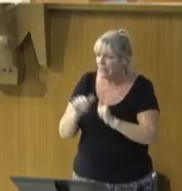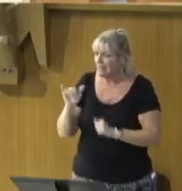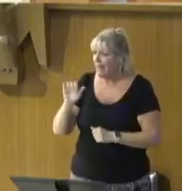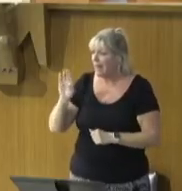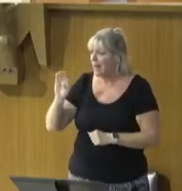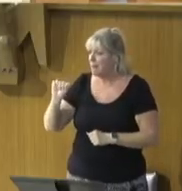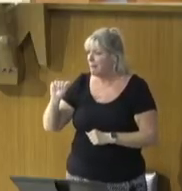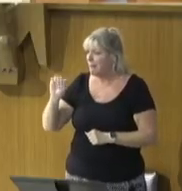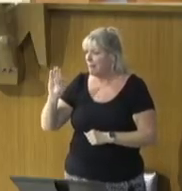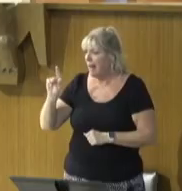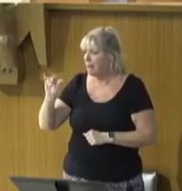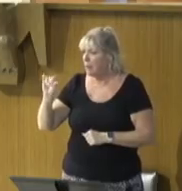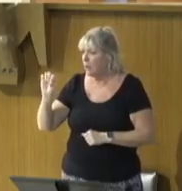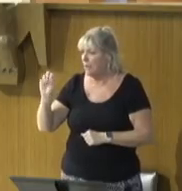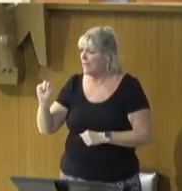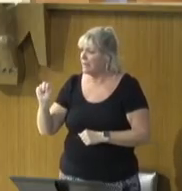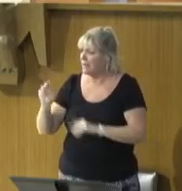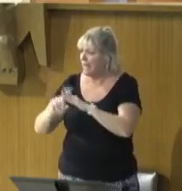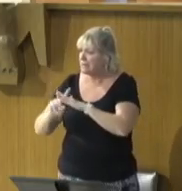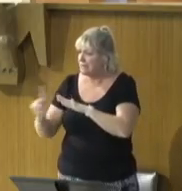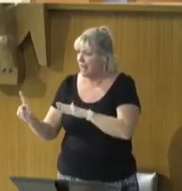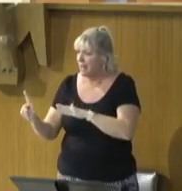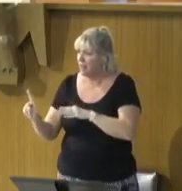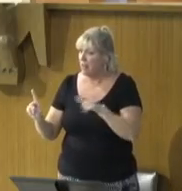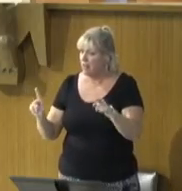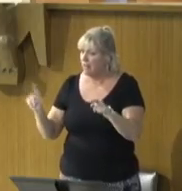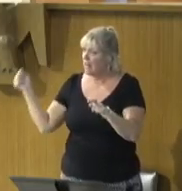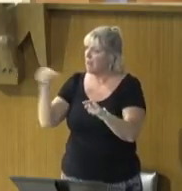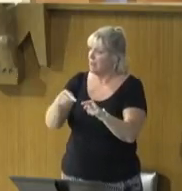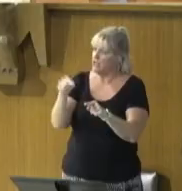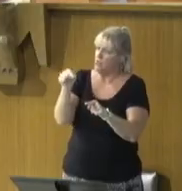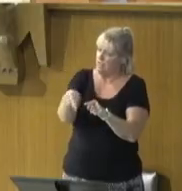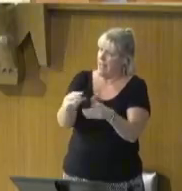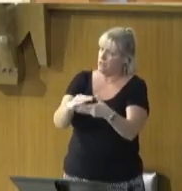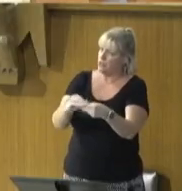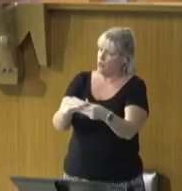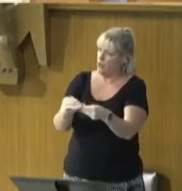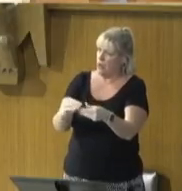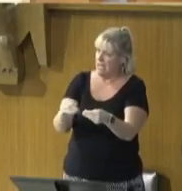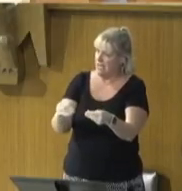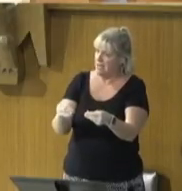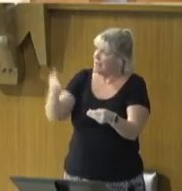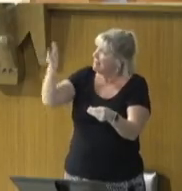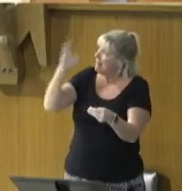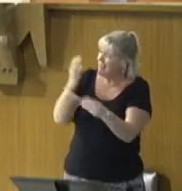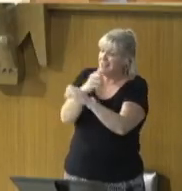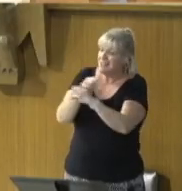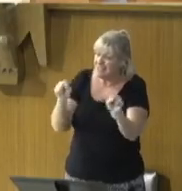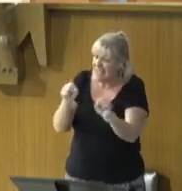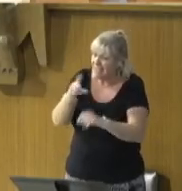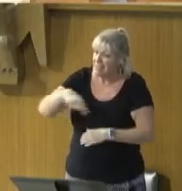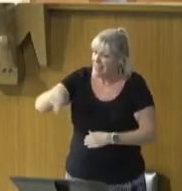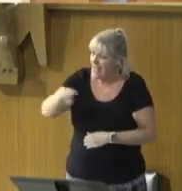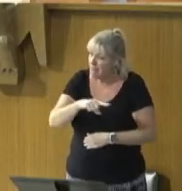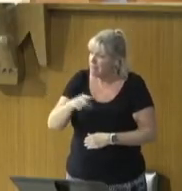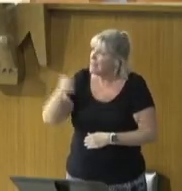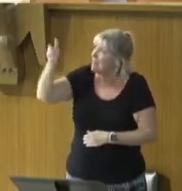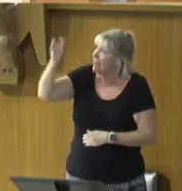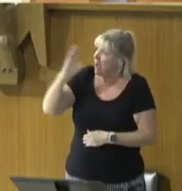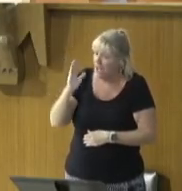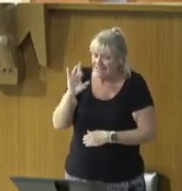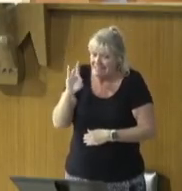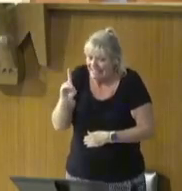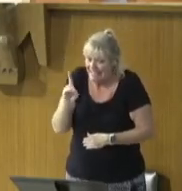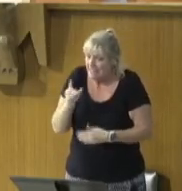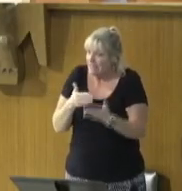exile, they will point to the story of the Exodus as evidence of the deliverance that comes from God even in the